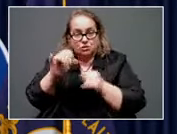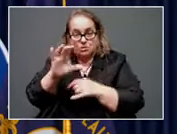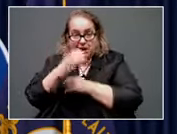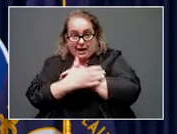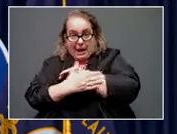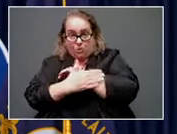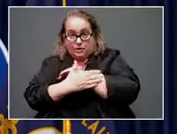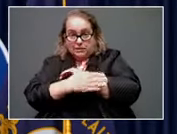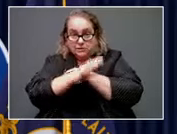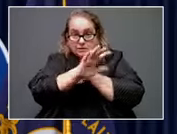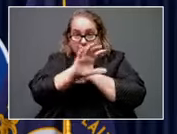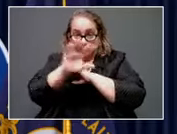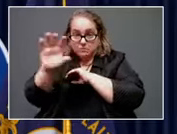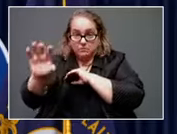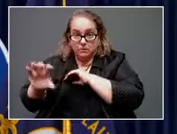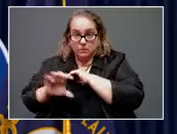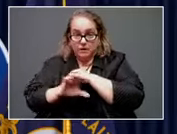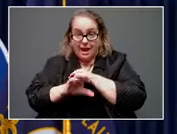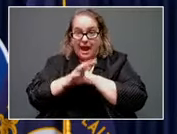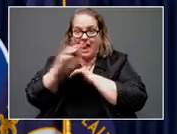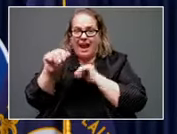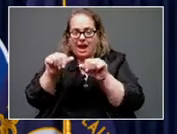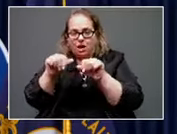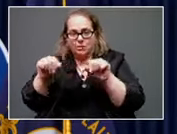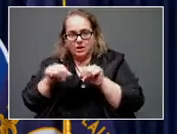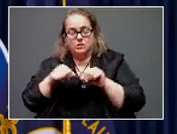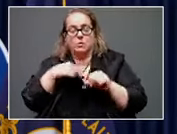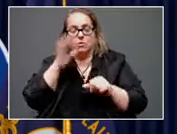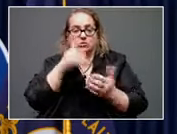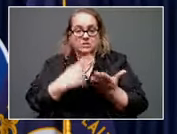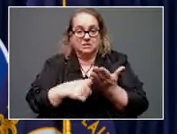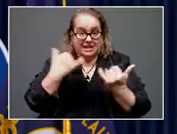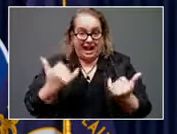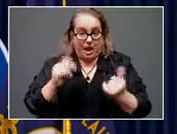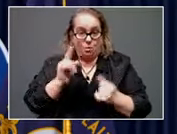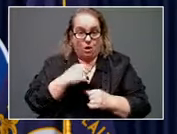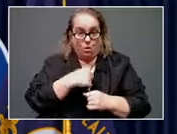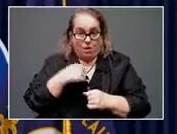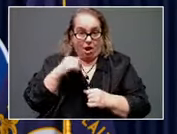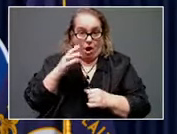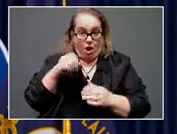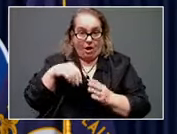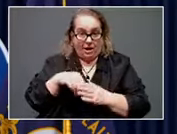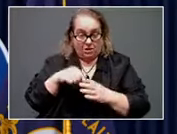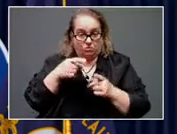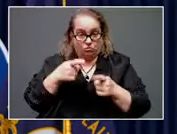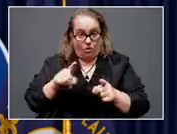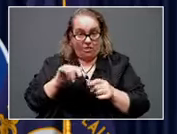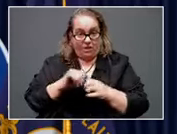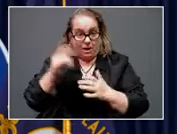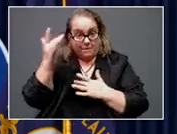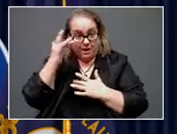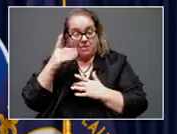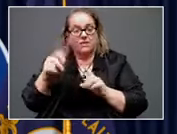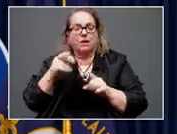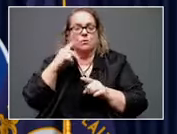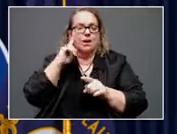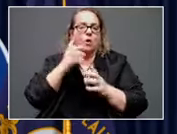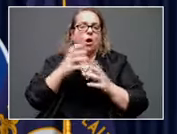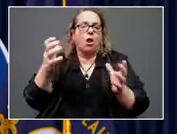go through where we are right now in the pandemic, and then we're going to hear a lot from Dr. Stack about what the